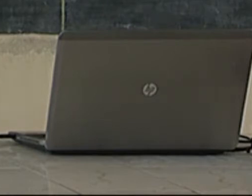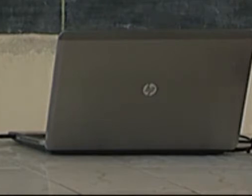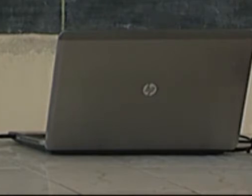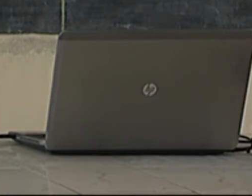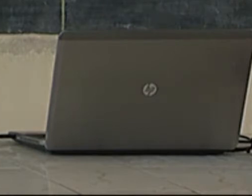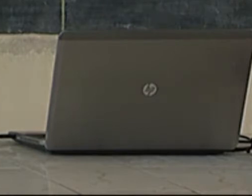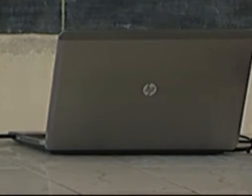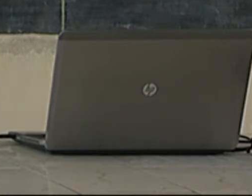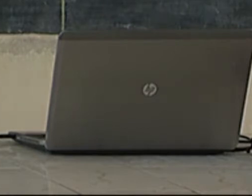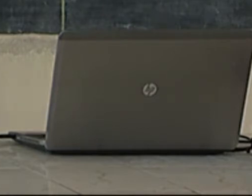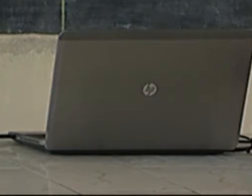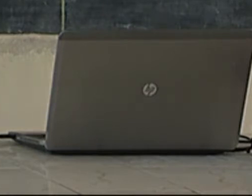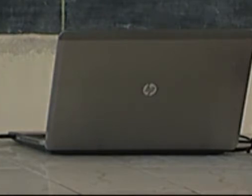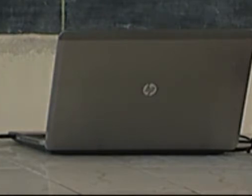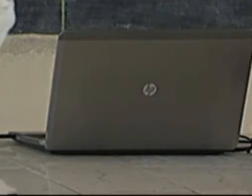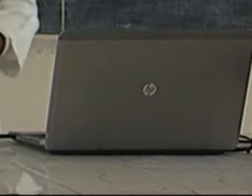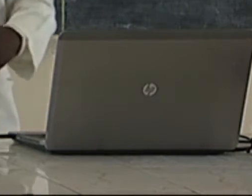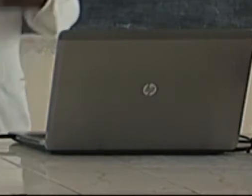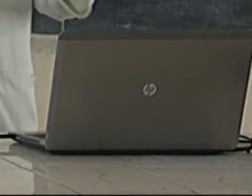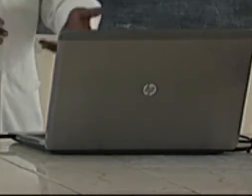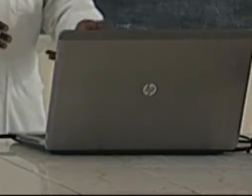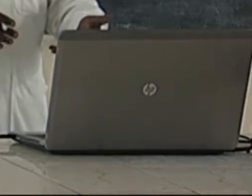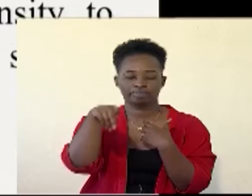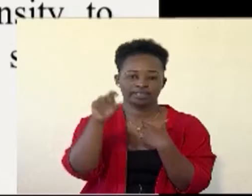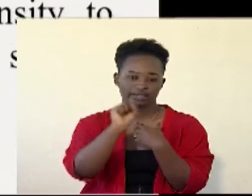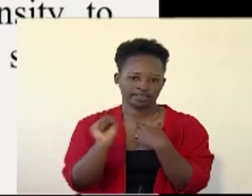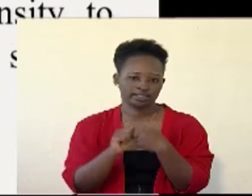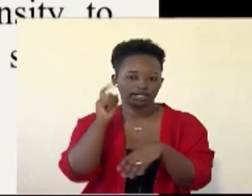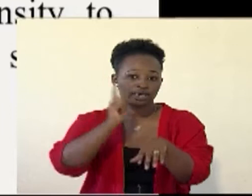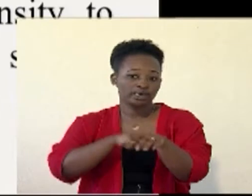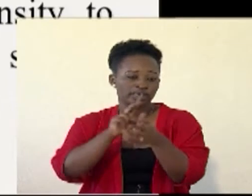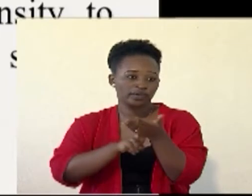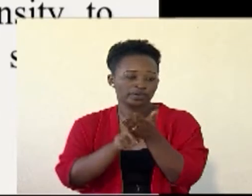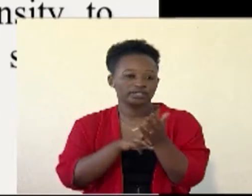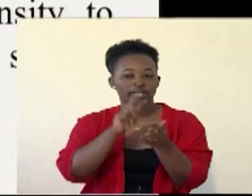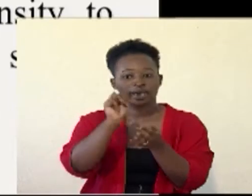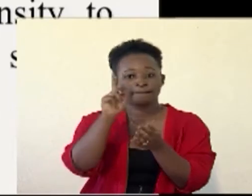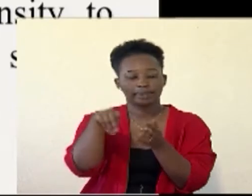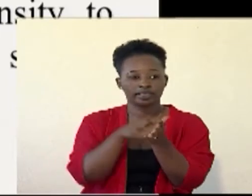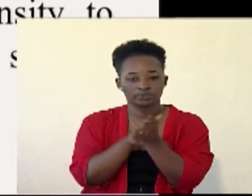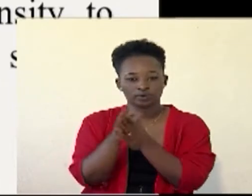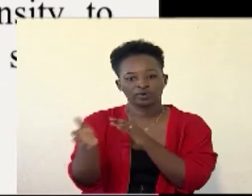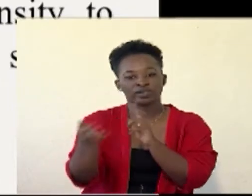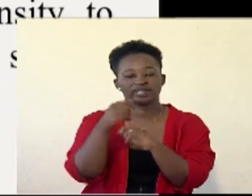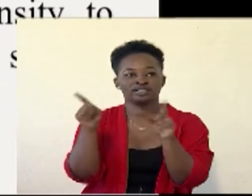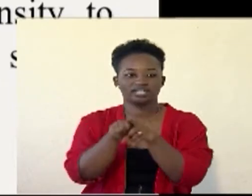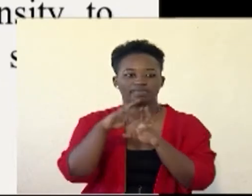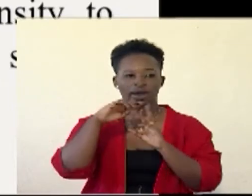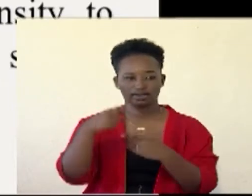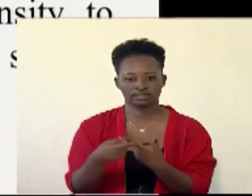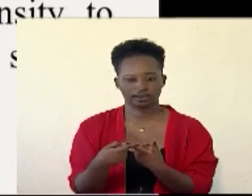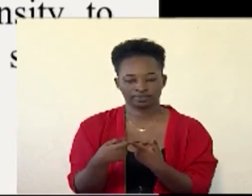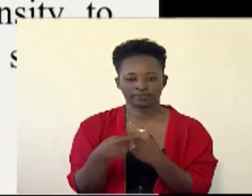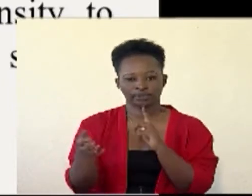marginal propensity to save. And even if you use marginal propensity to consume, you will get the same answer. You will get